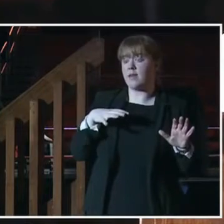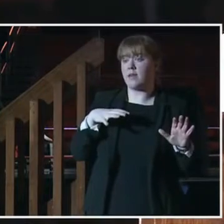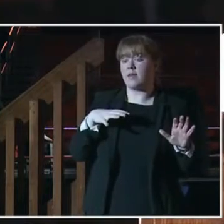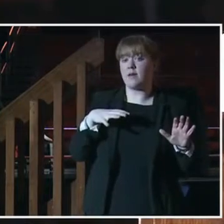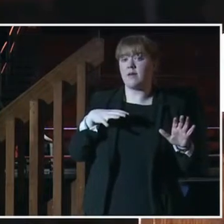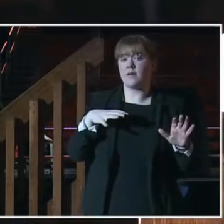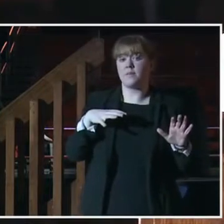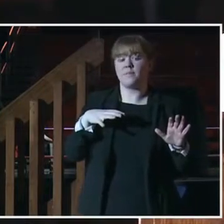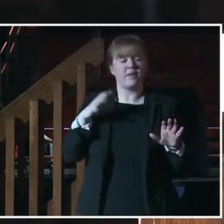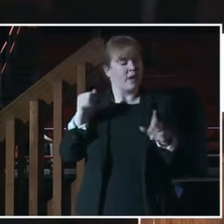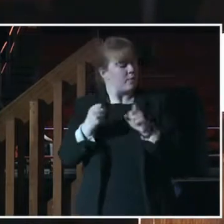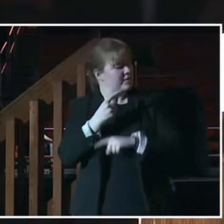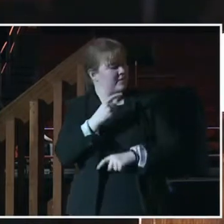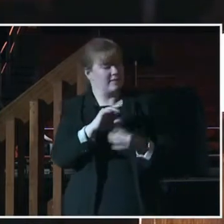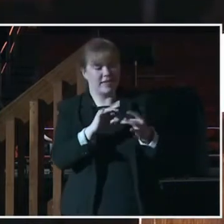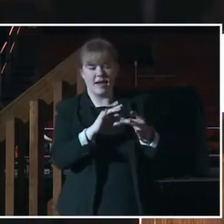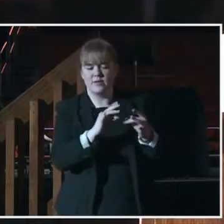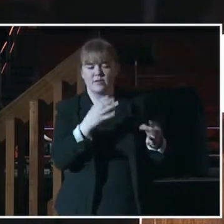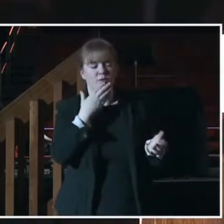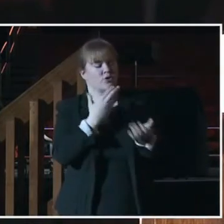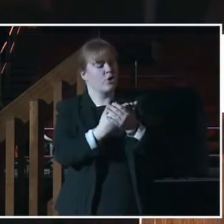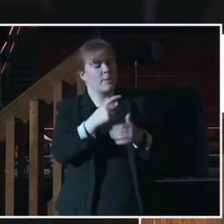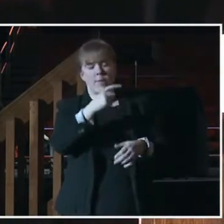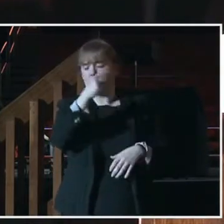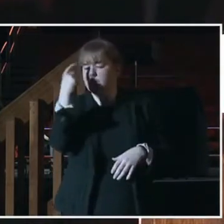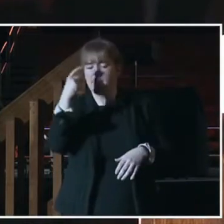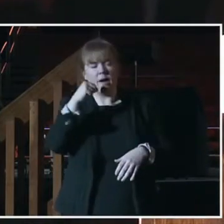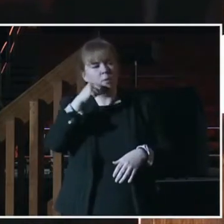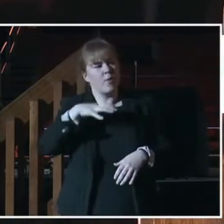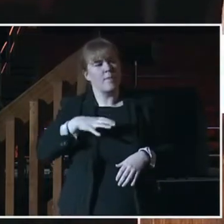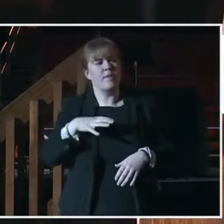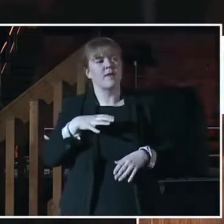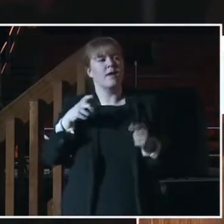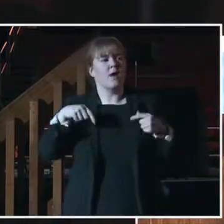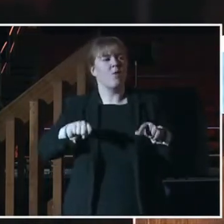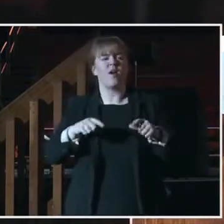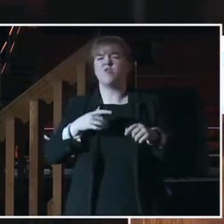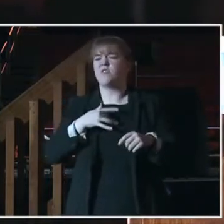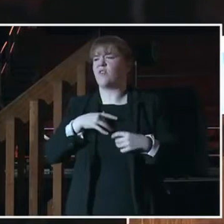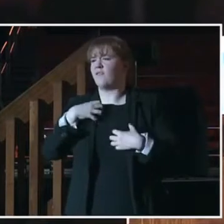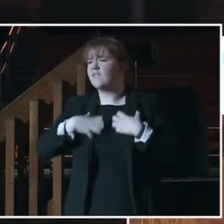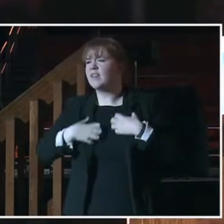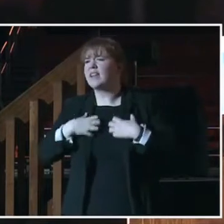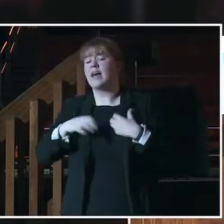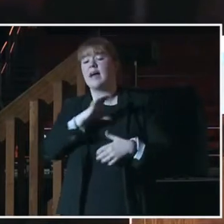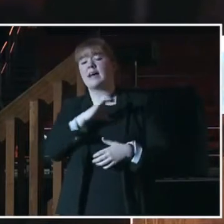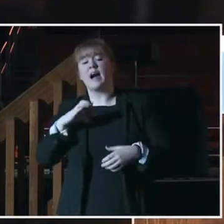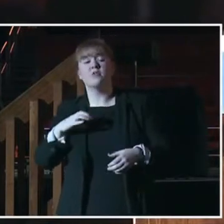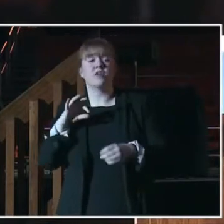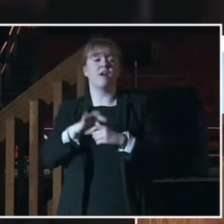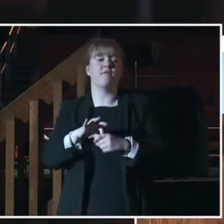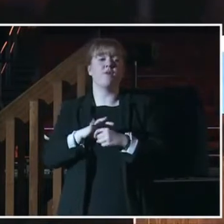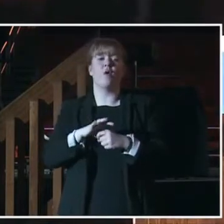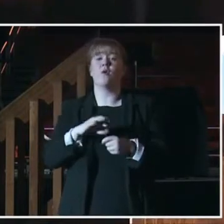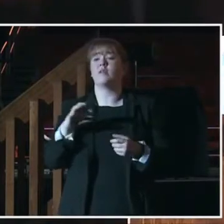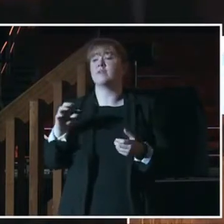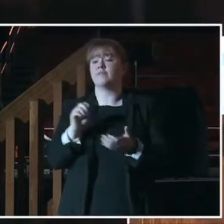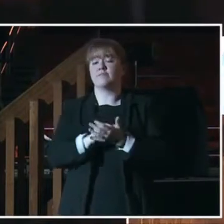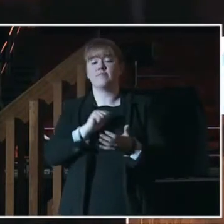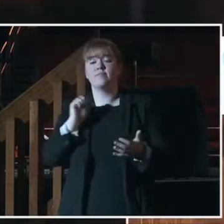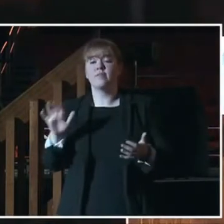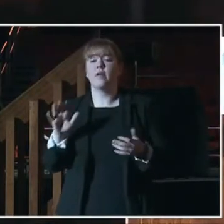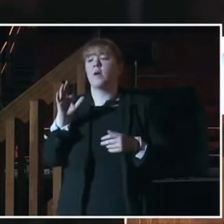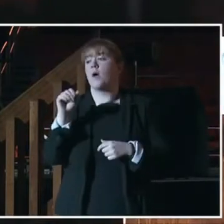that was a tangent, but it is a good one, Black women. But while you're in your feelings, Congress has voted to repeal Obamacare 60